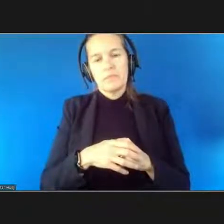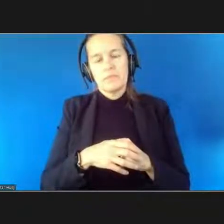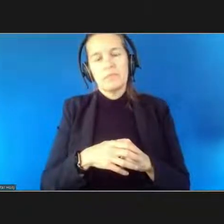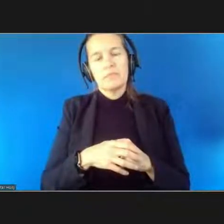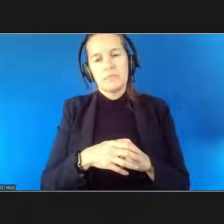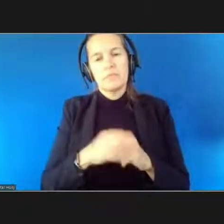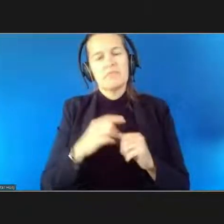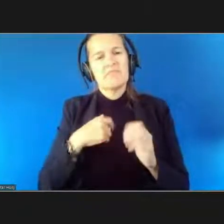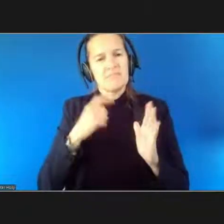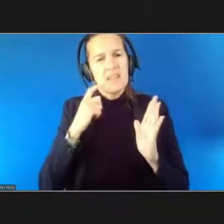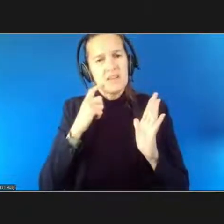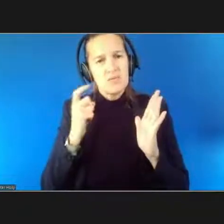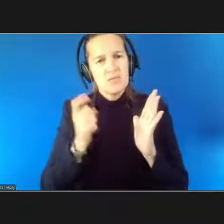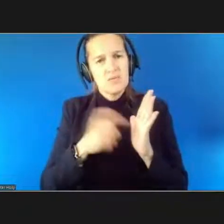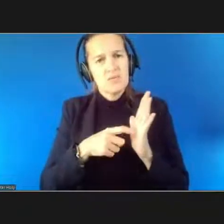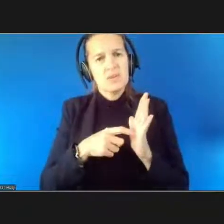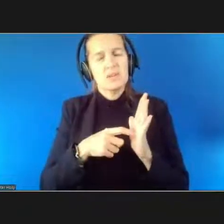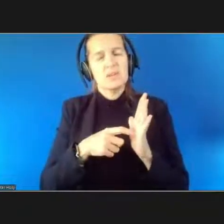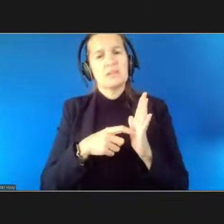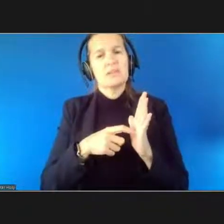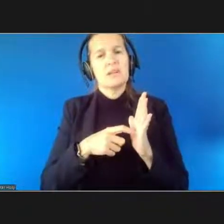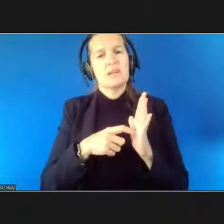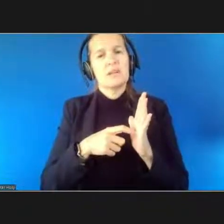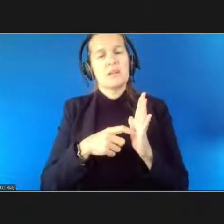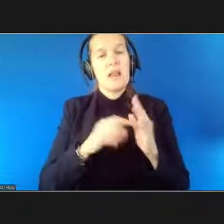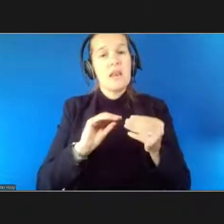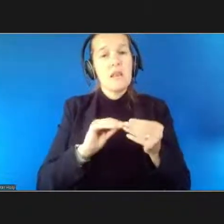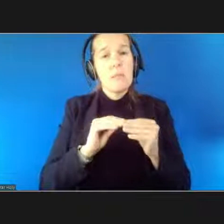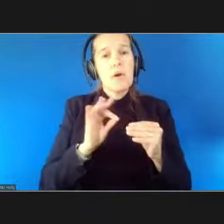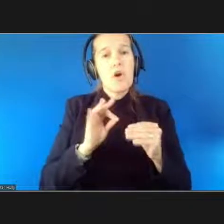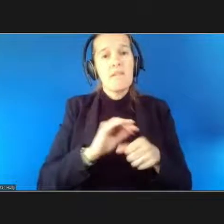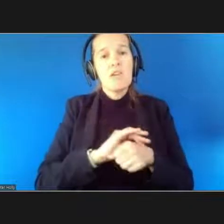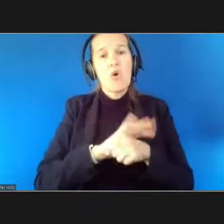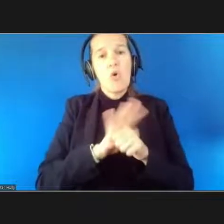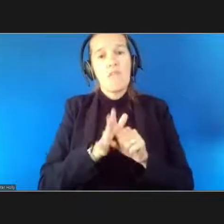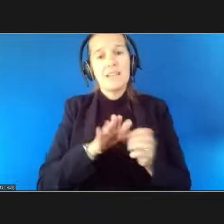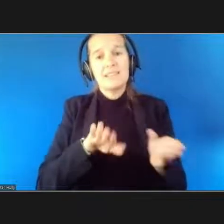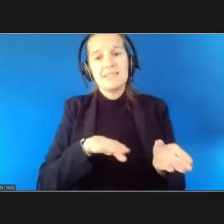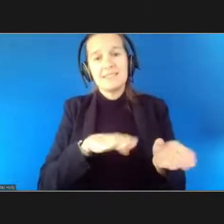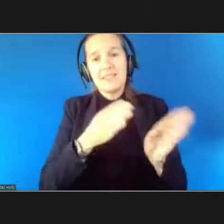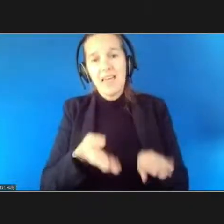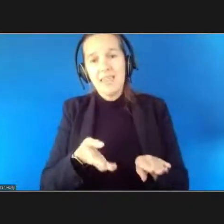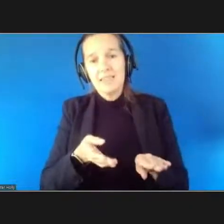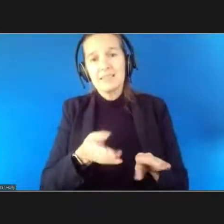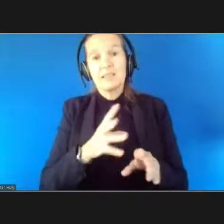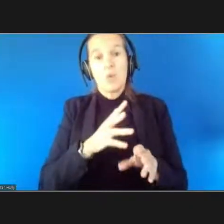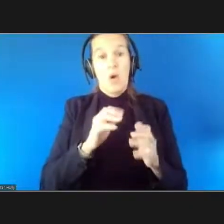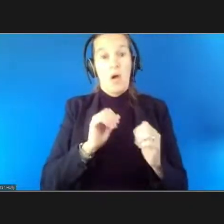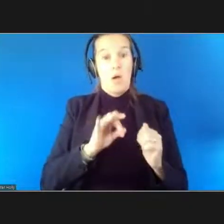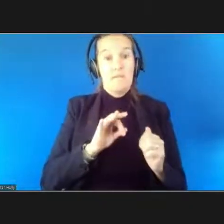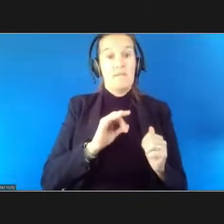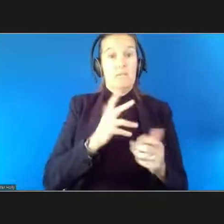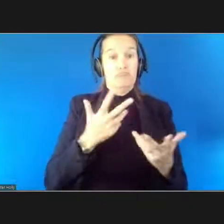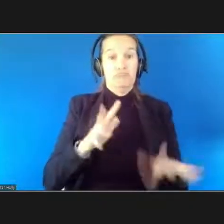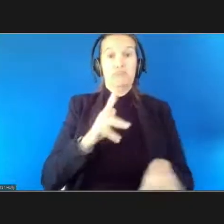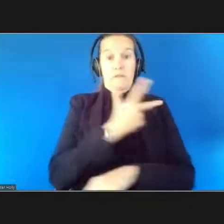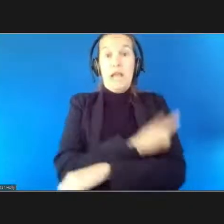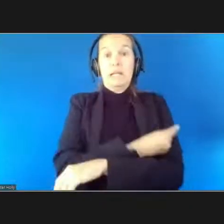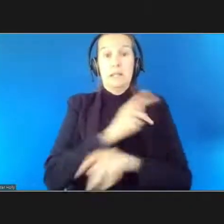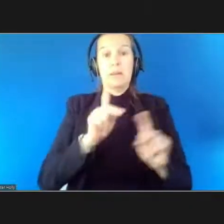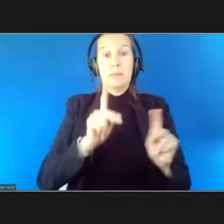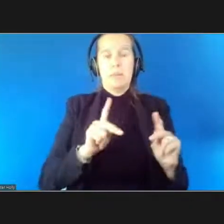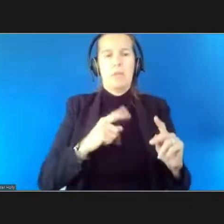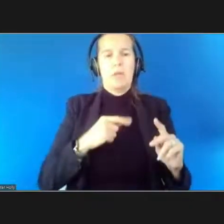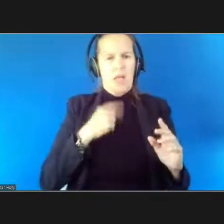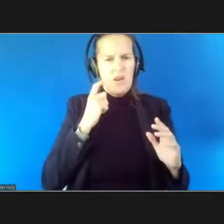the number of COVID fatalities that involved vaccinated people recently. And,